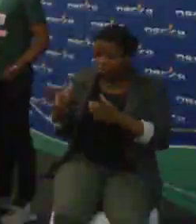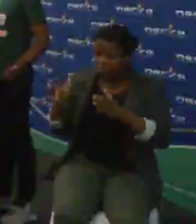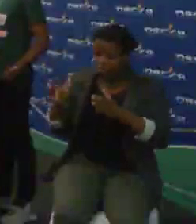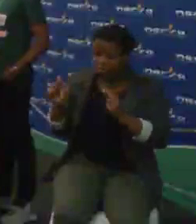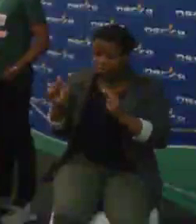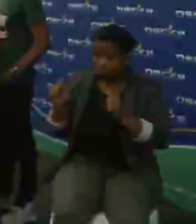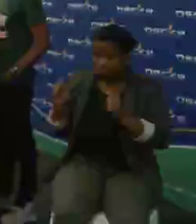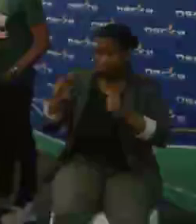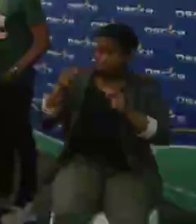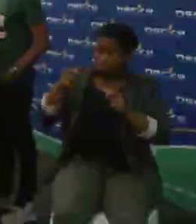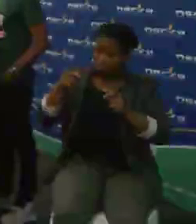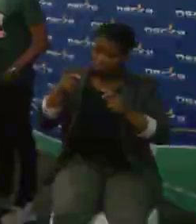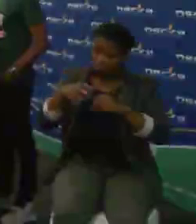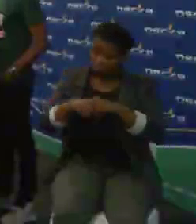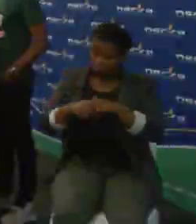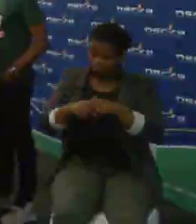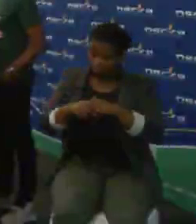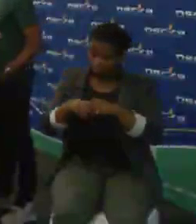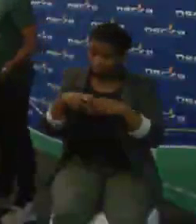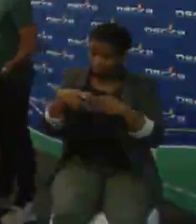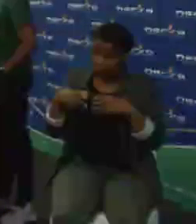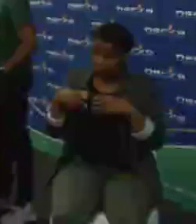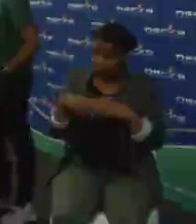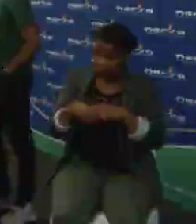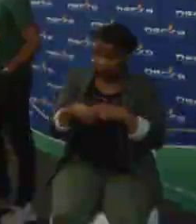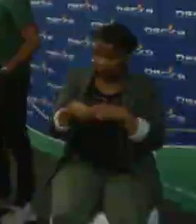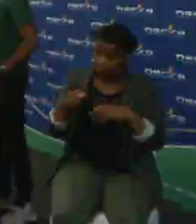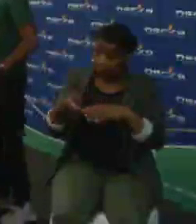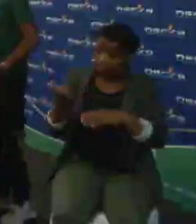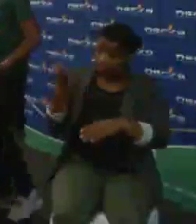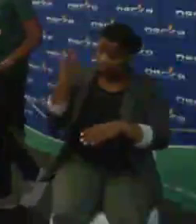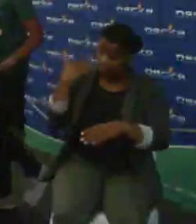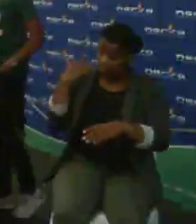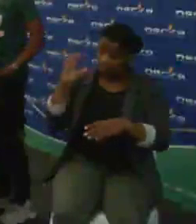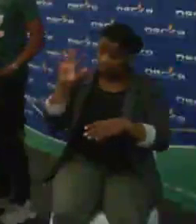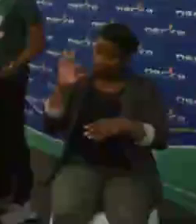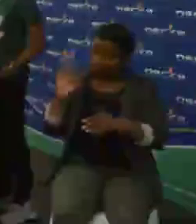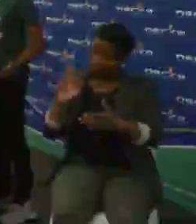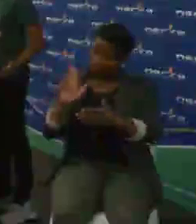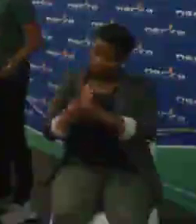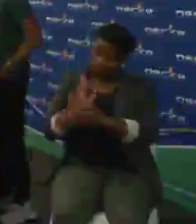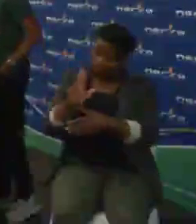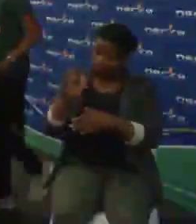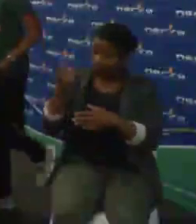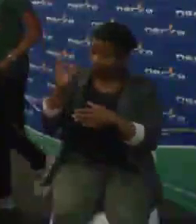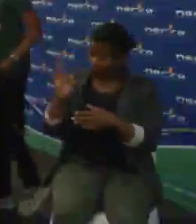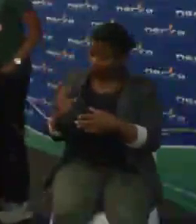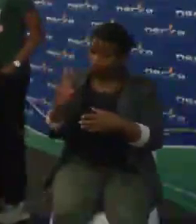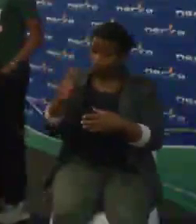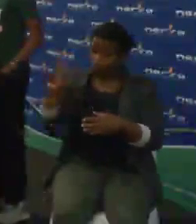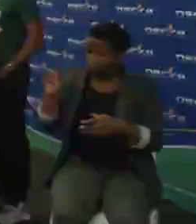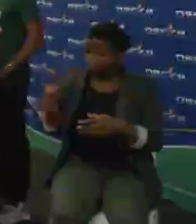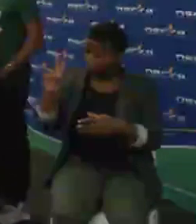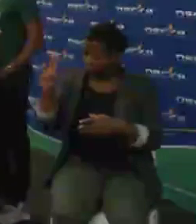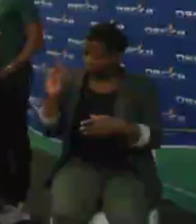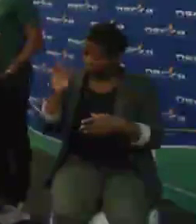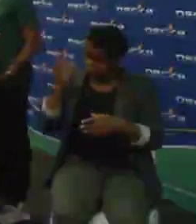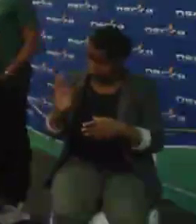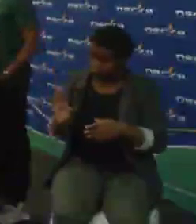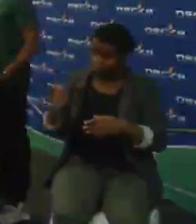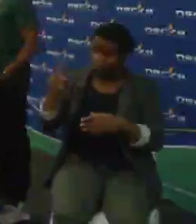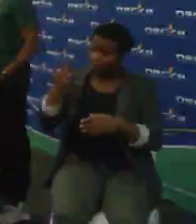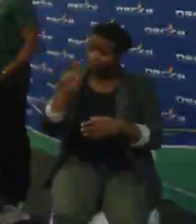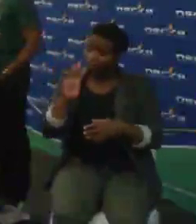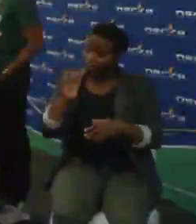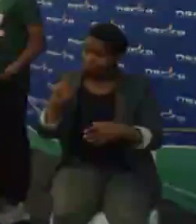consistency between price control periods. It doesn't, because last time we had 8% increase, then we had a 2.2 increase. We had a 4.9 increase at